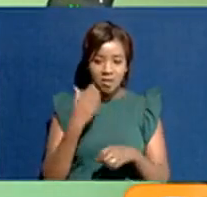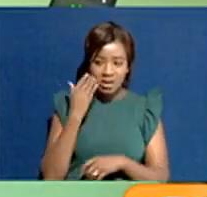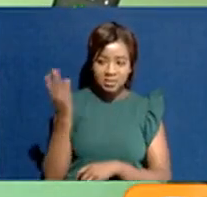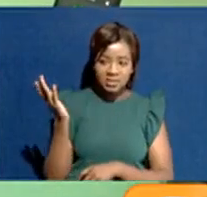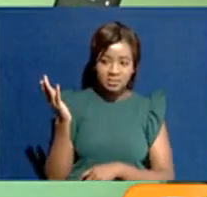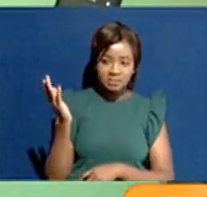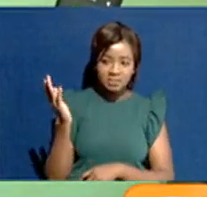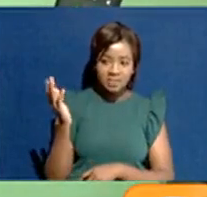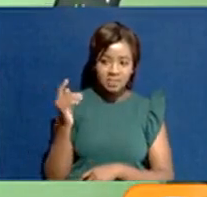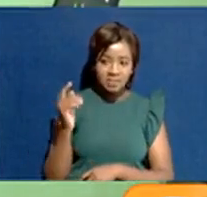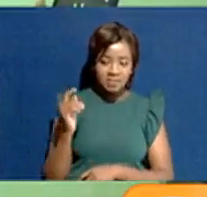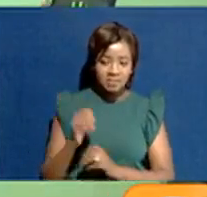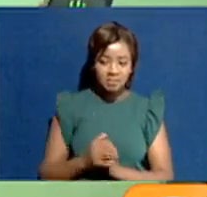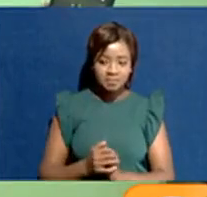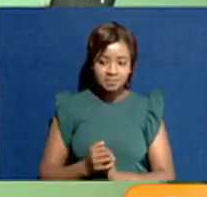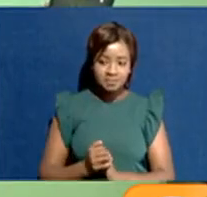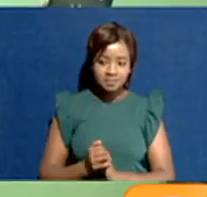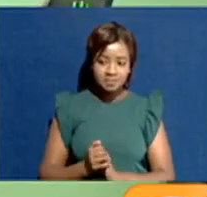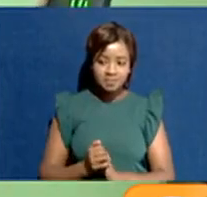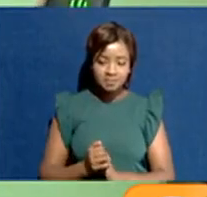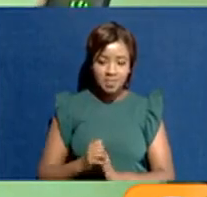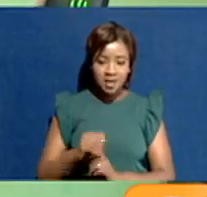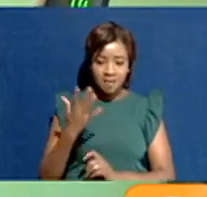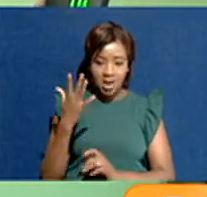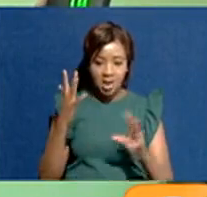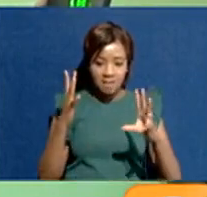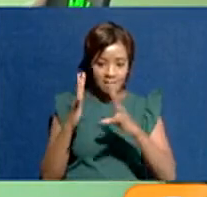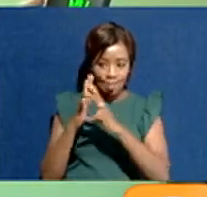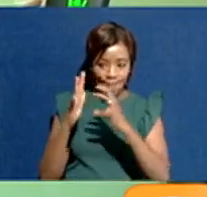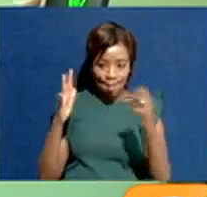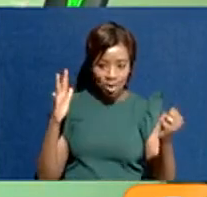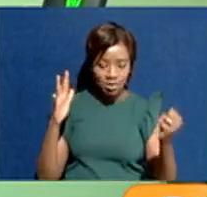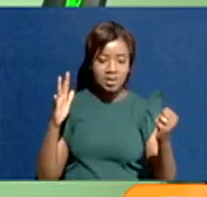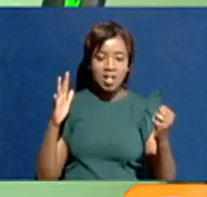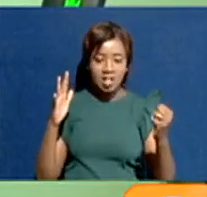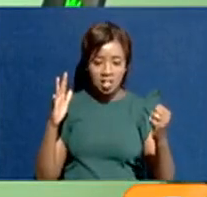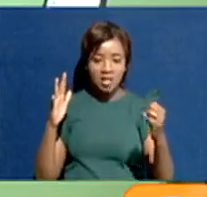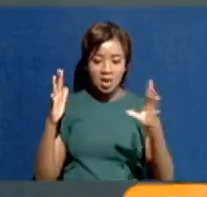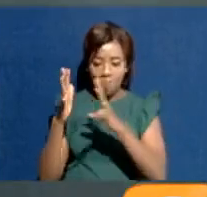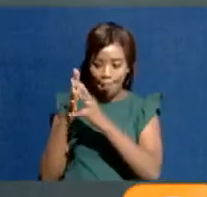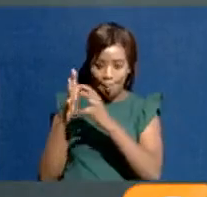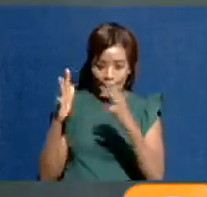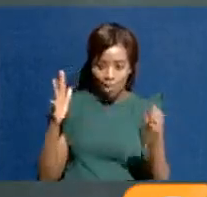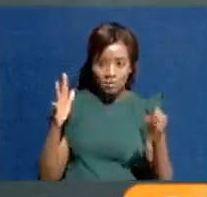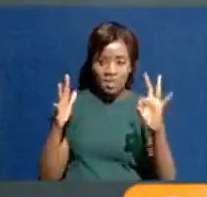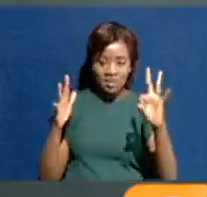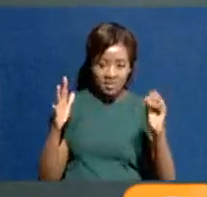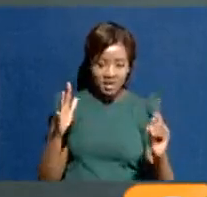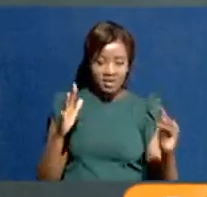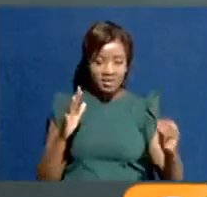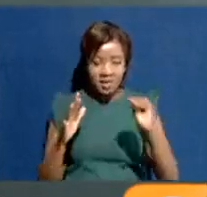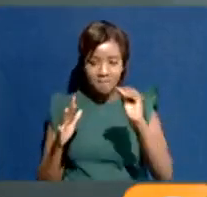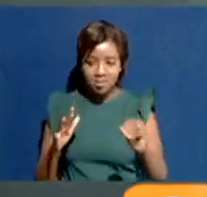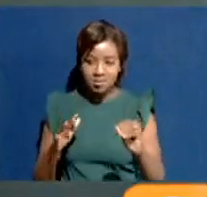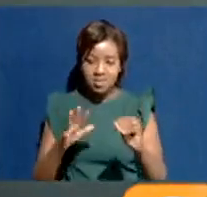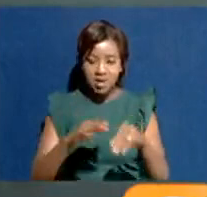arm. Okay, so when I press play here, it's like a video. I am starting to take a 3D scan of my hand. We will put the 3D model on